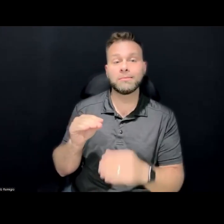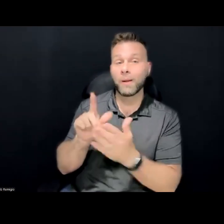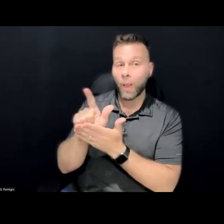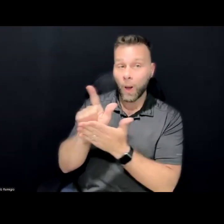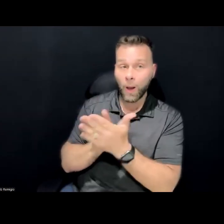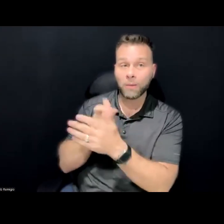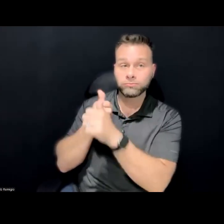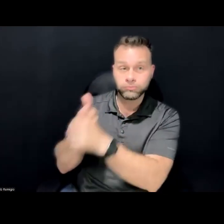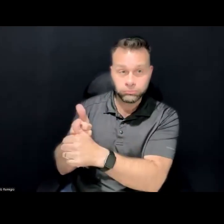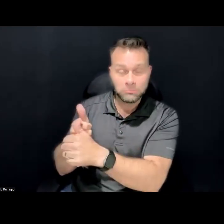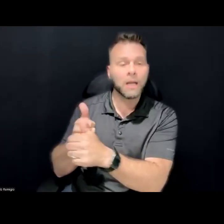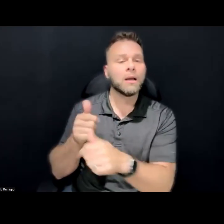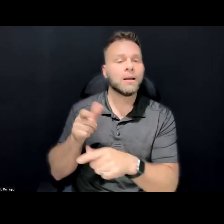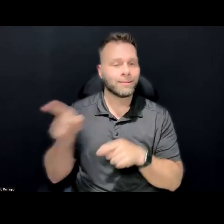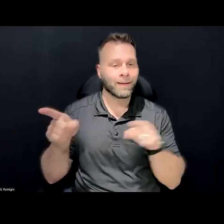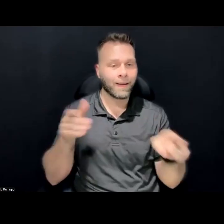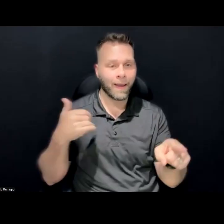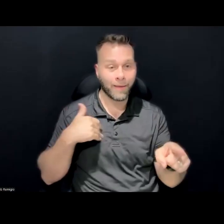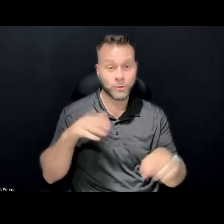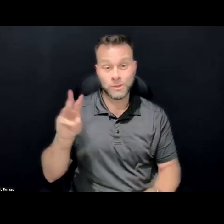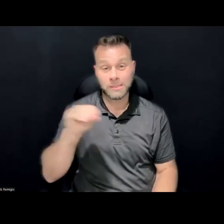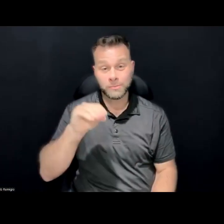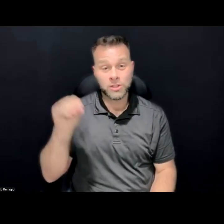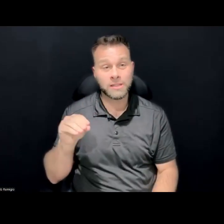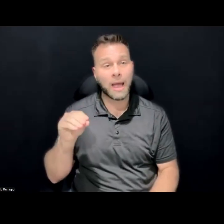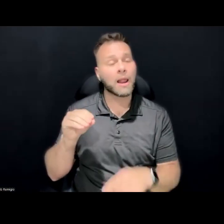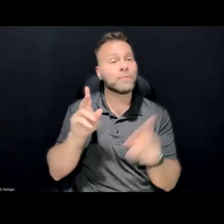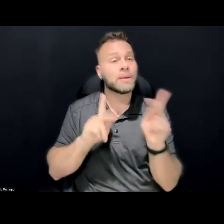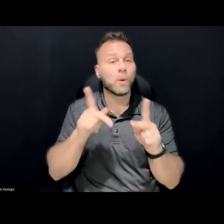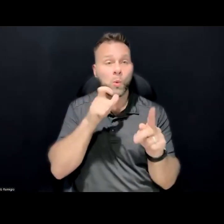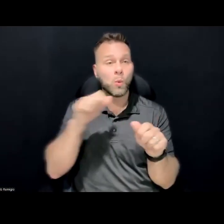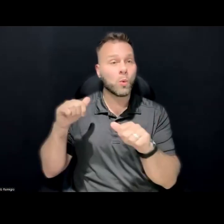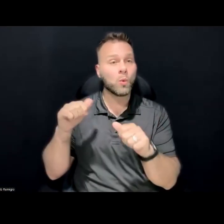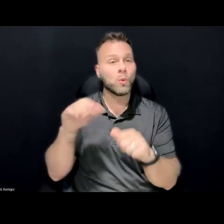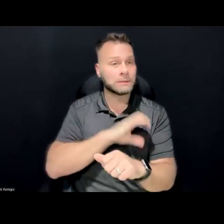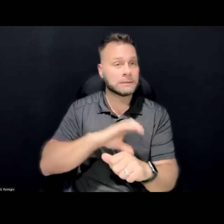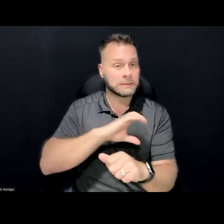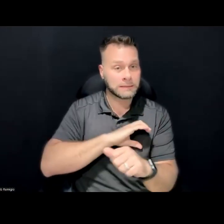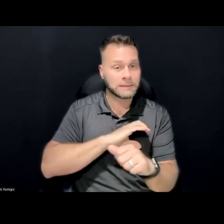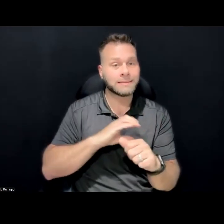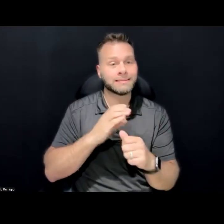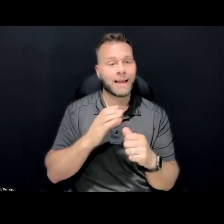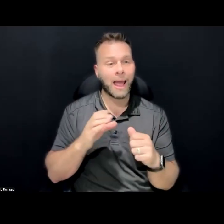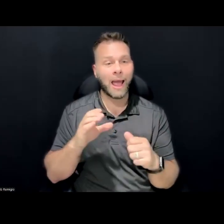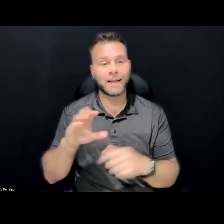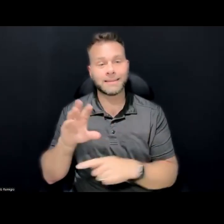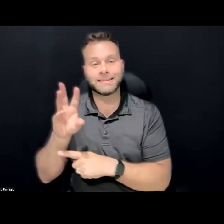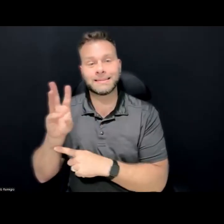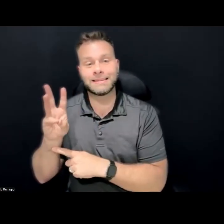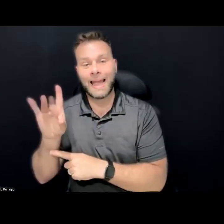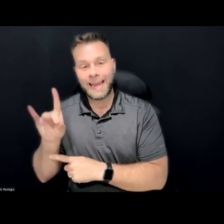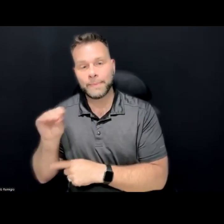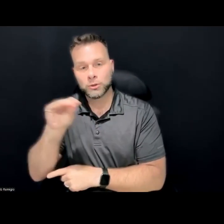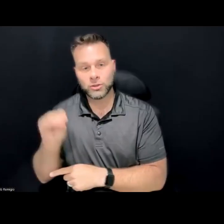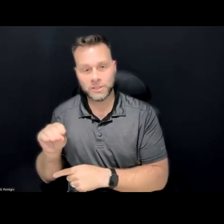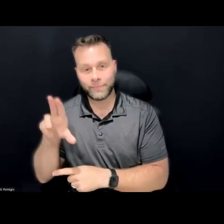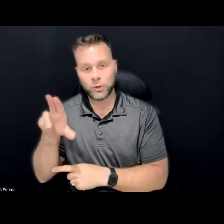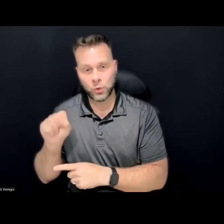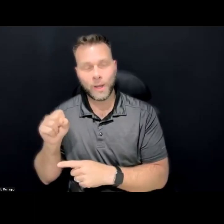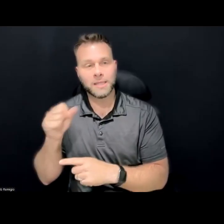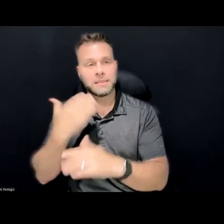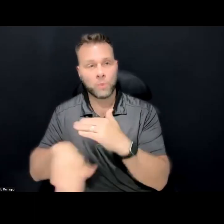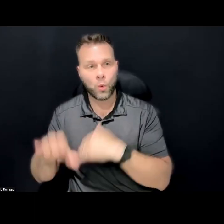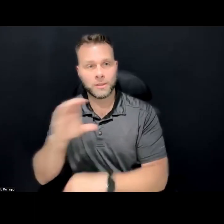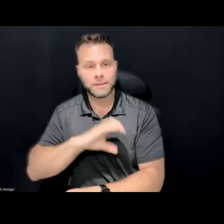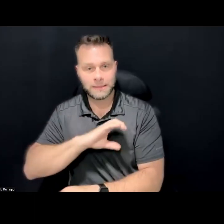of naturalized citizens and 8% of US-born citizens. An example of